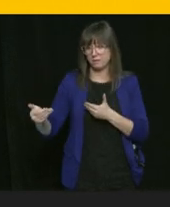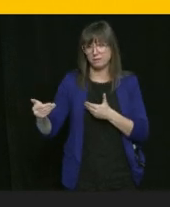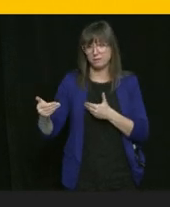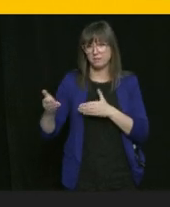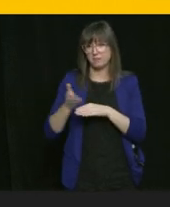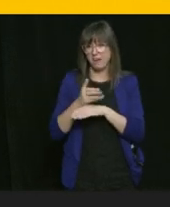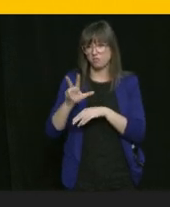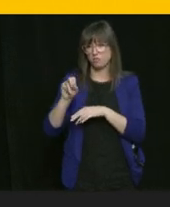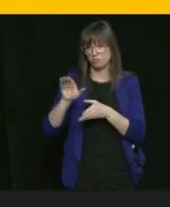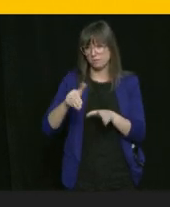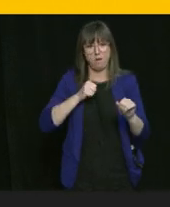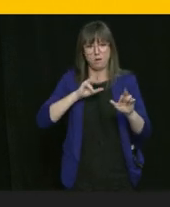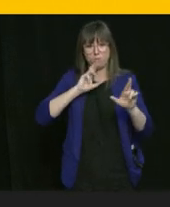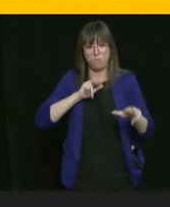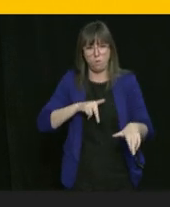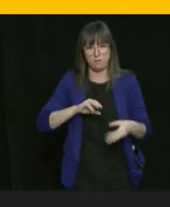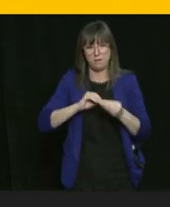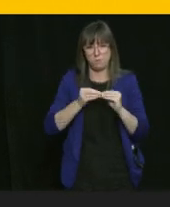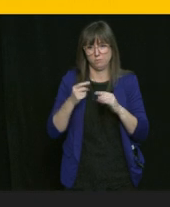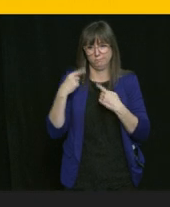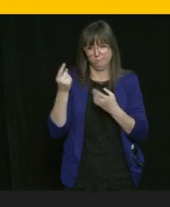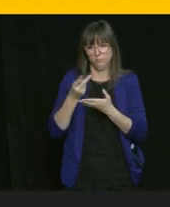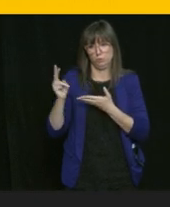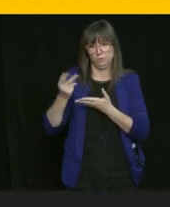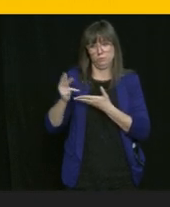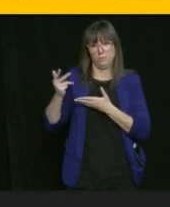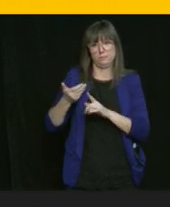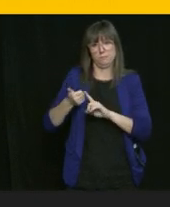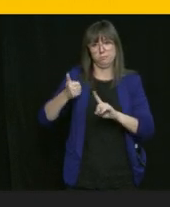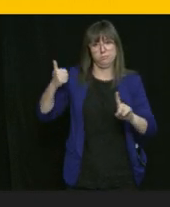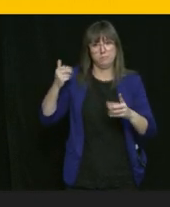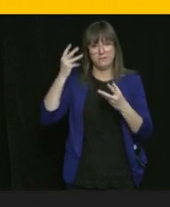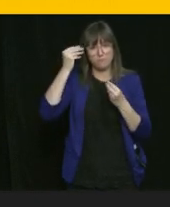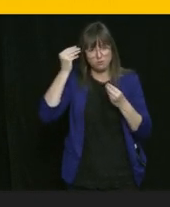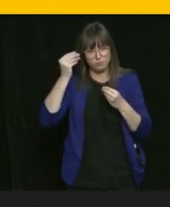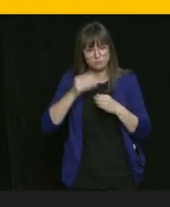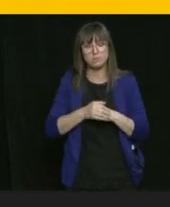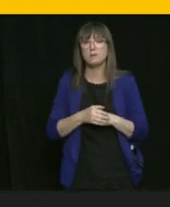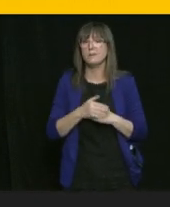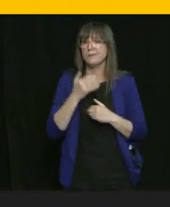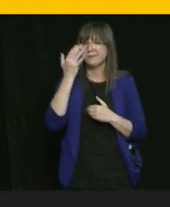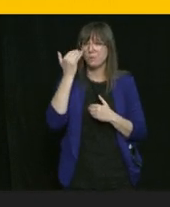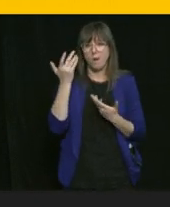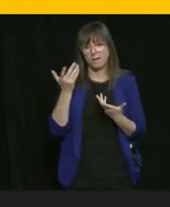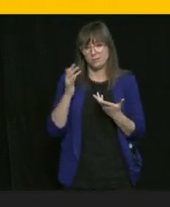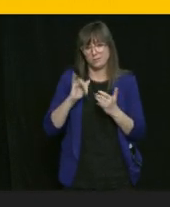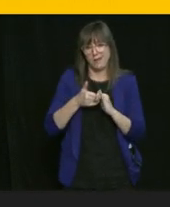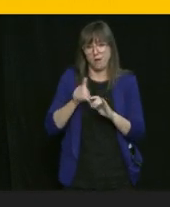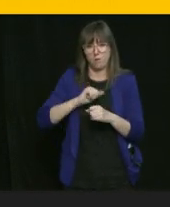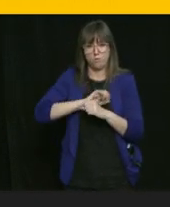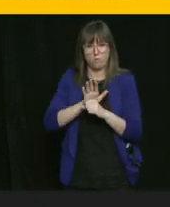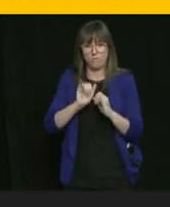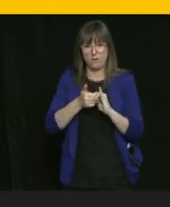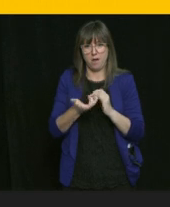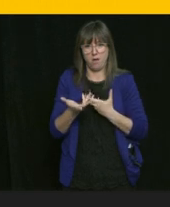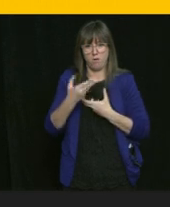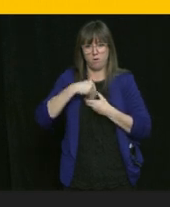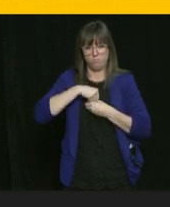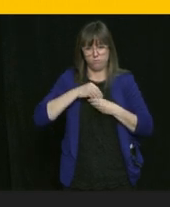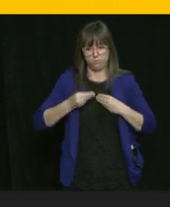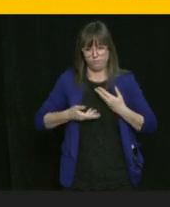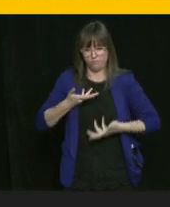day have been reported for weeks. This is owing to the prolonged natural history of the disease. Over